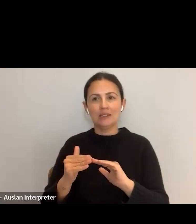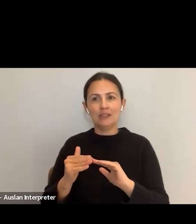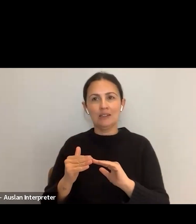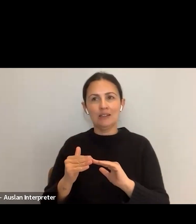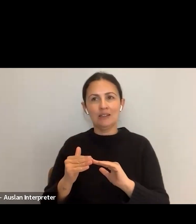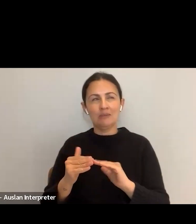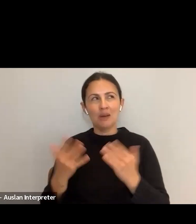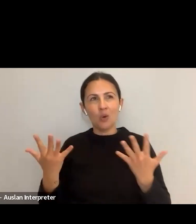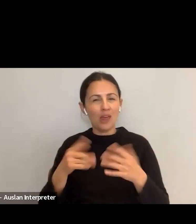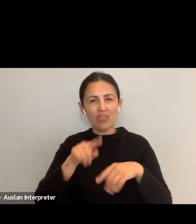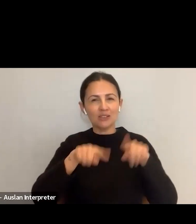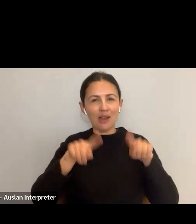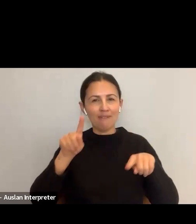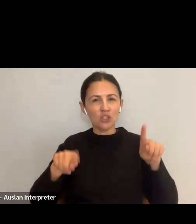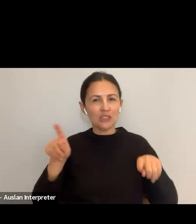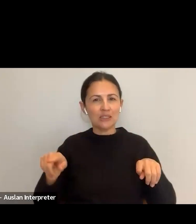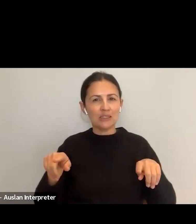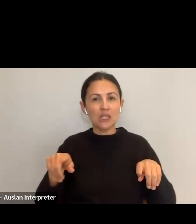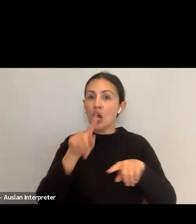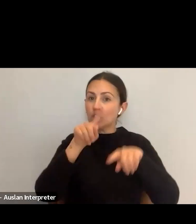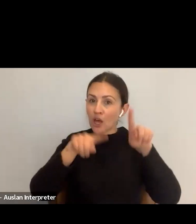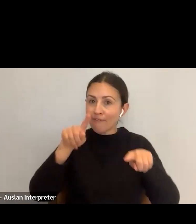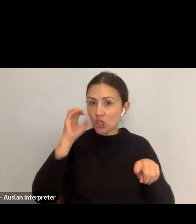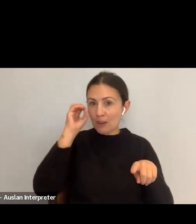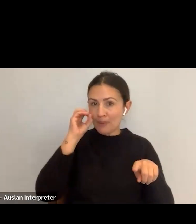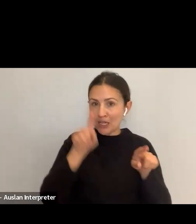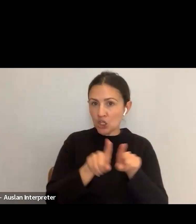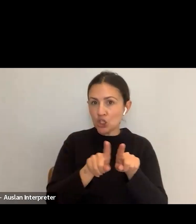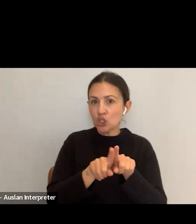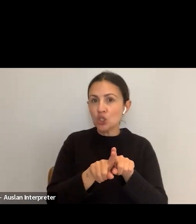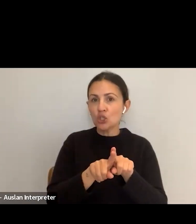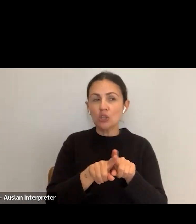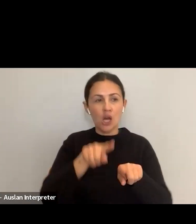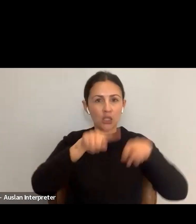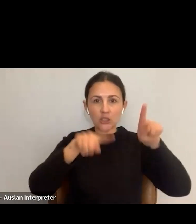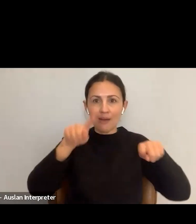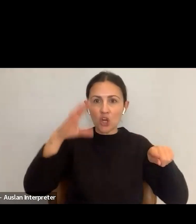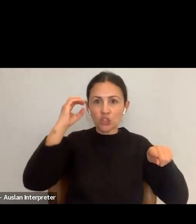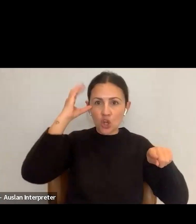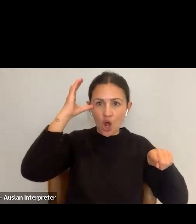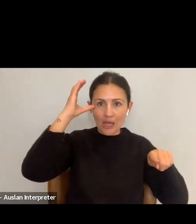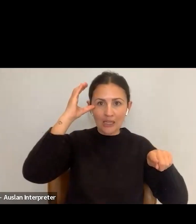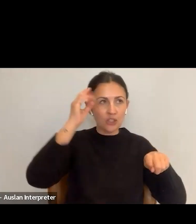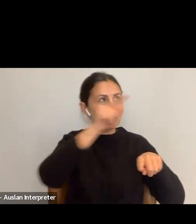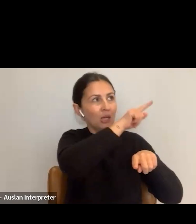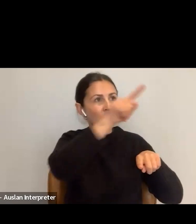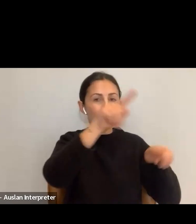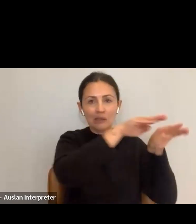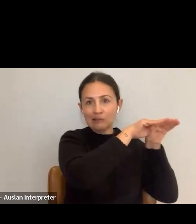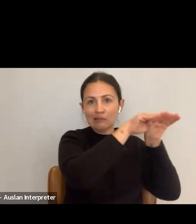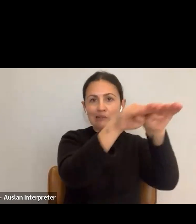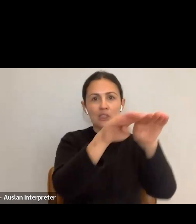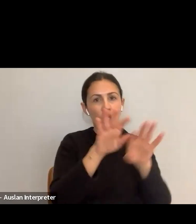that capacity to make that change and to increase awareness or increase knowledge is very